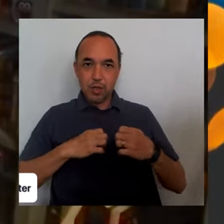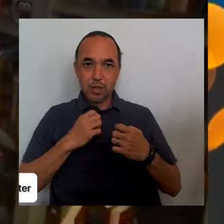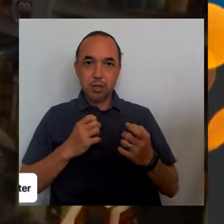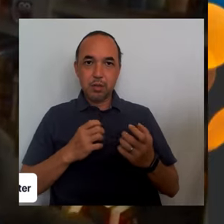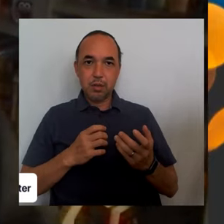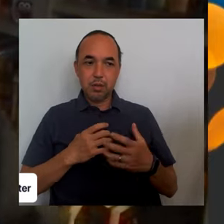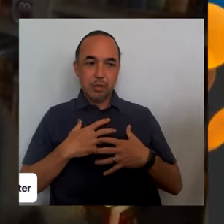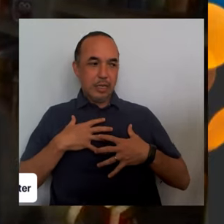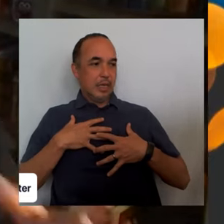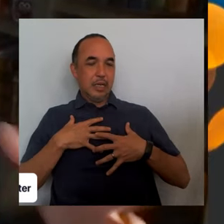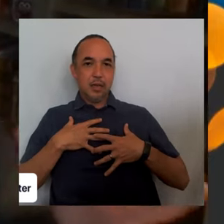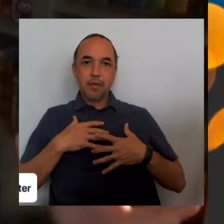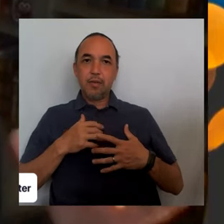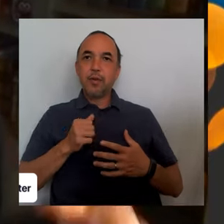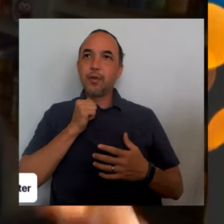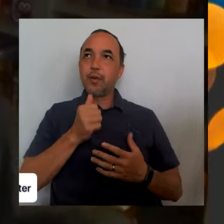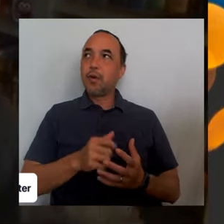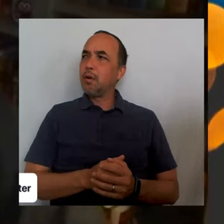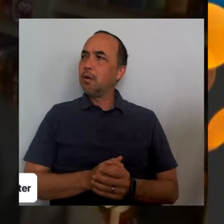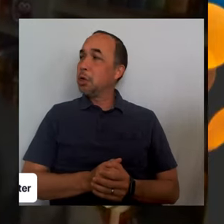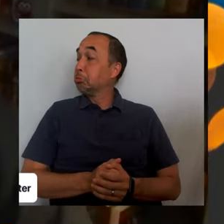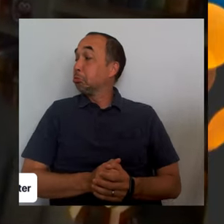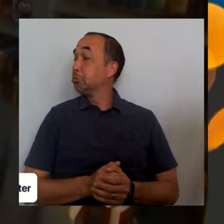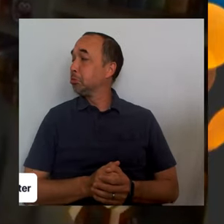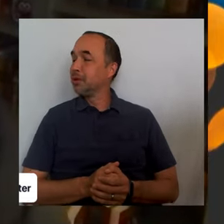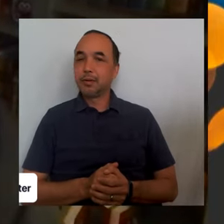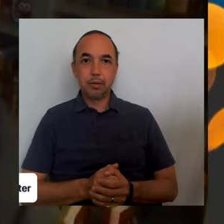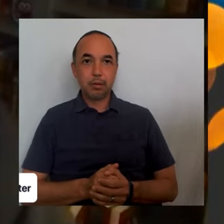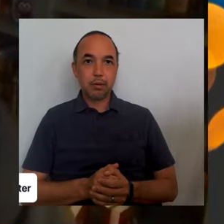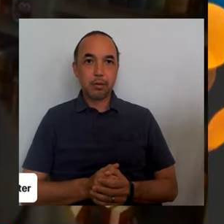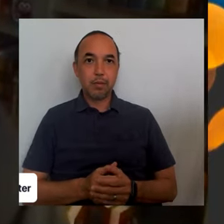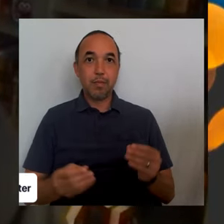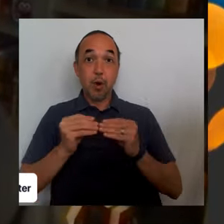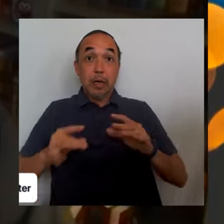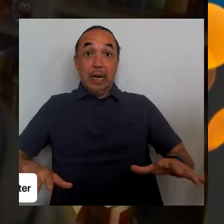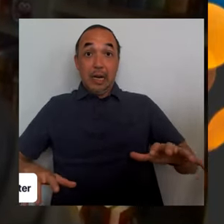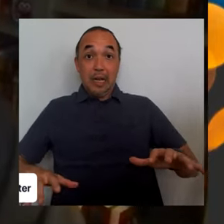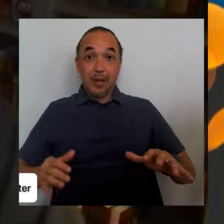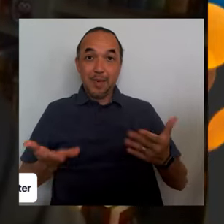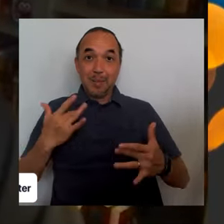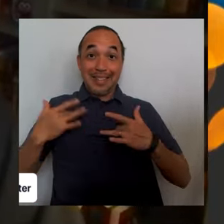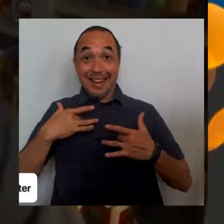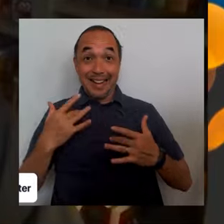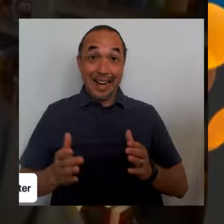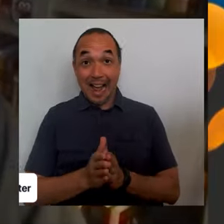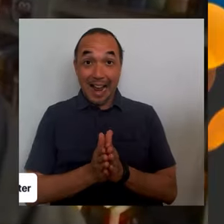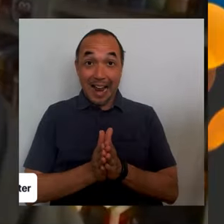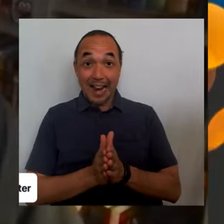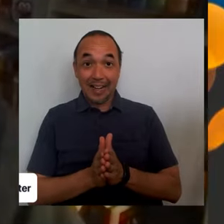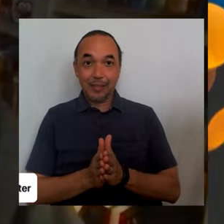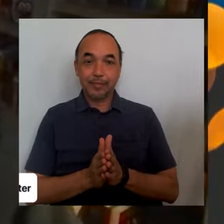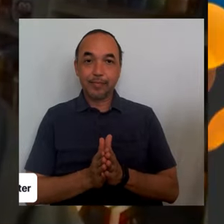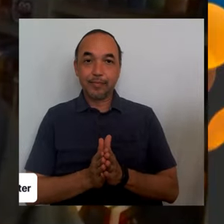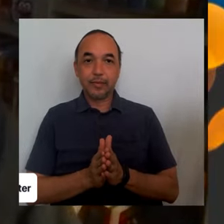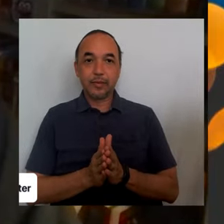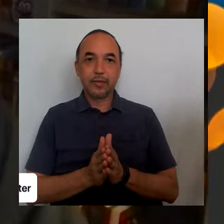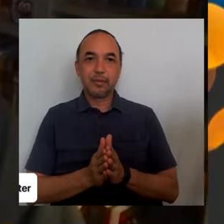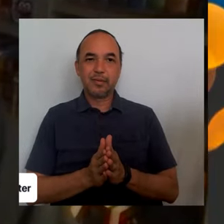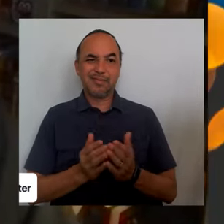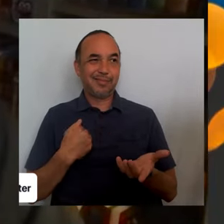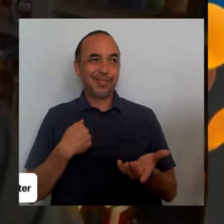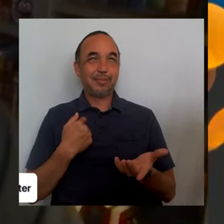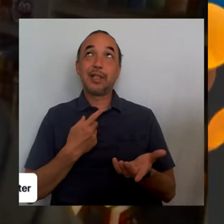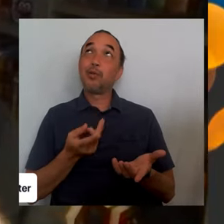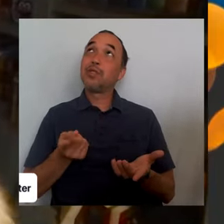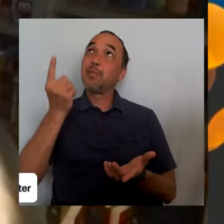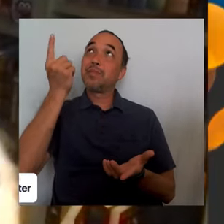oh man, you know, you go, you get very excited. And you know, I stayed upstairs going, oh, is it